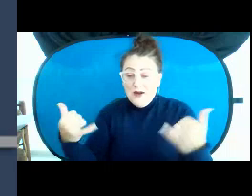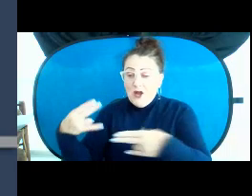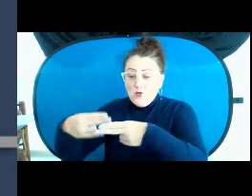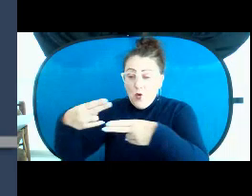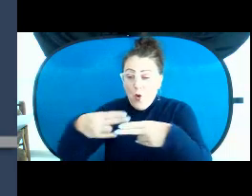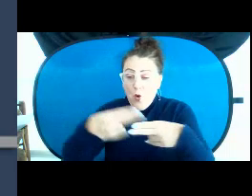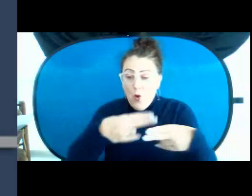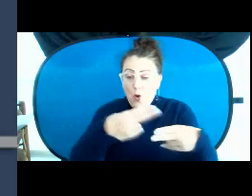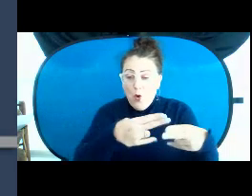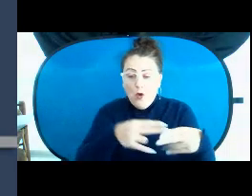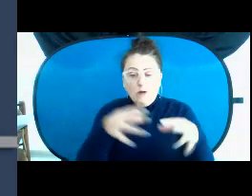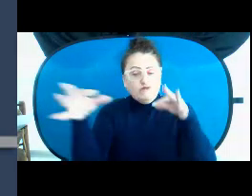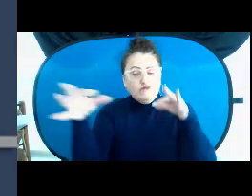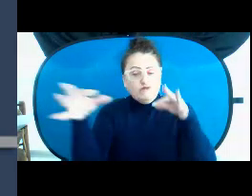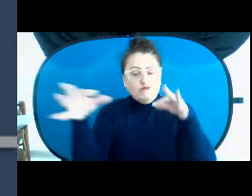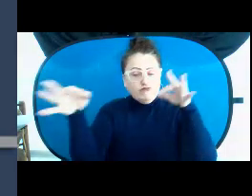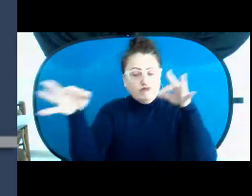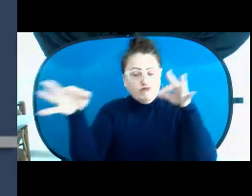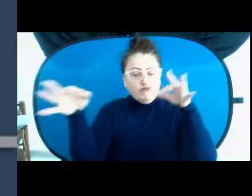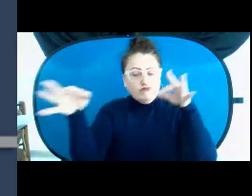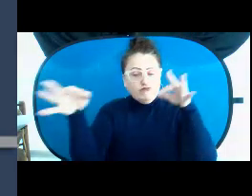instructions.